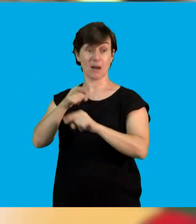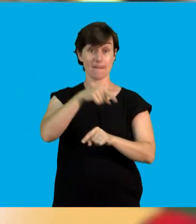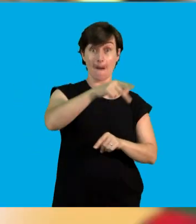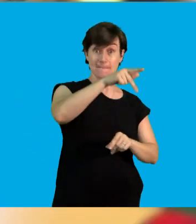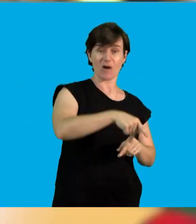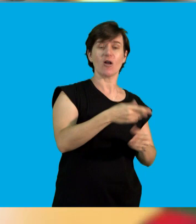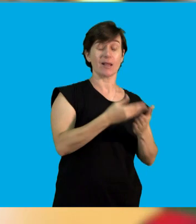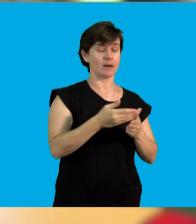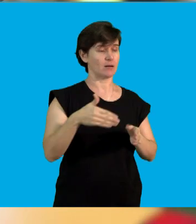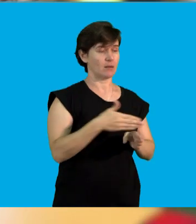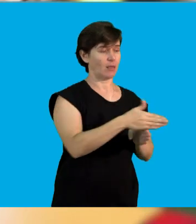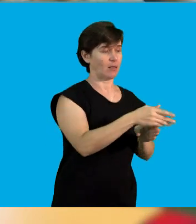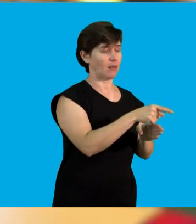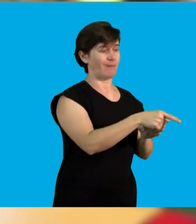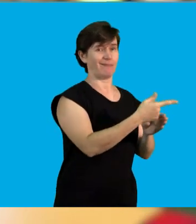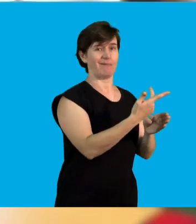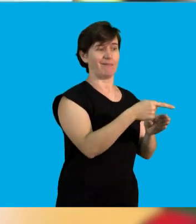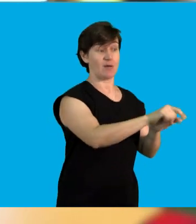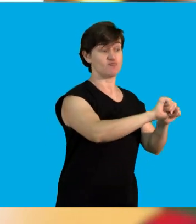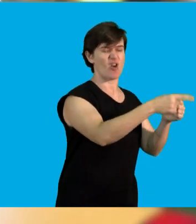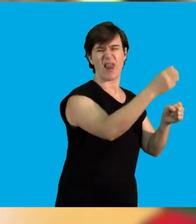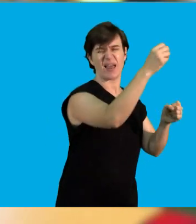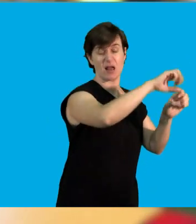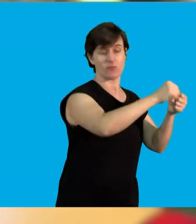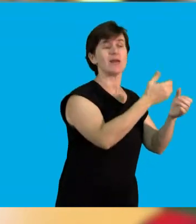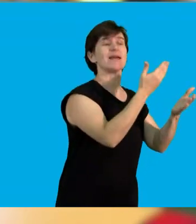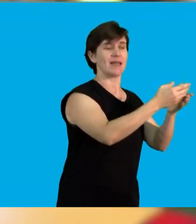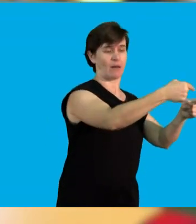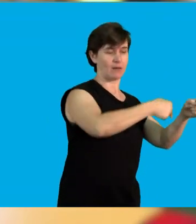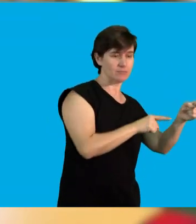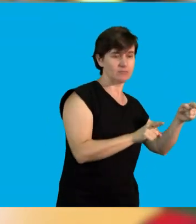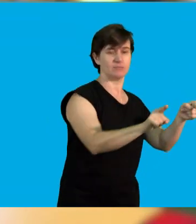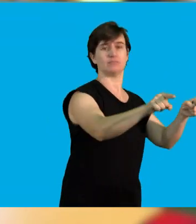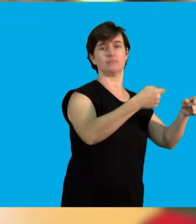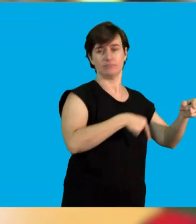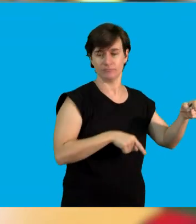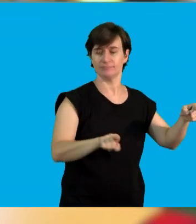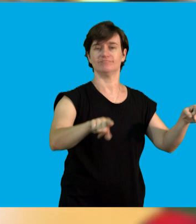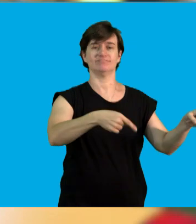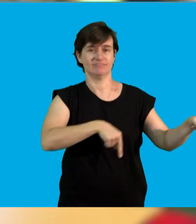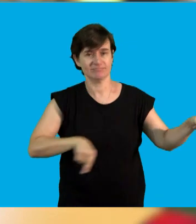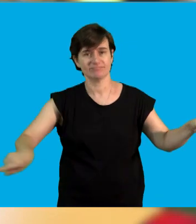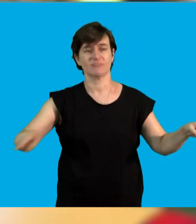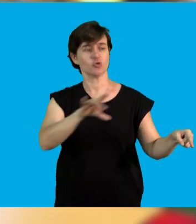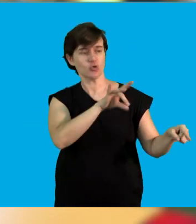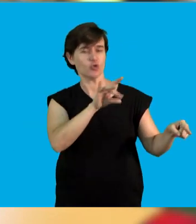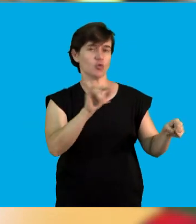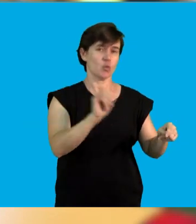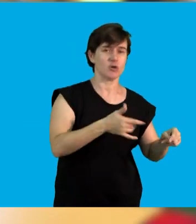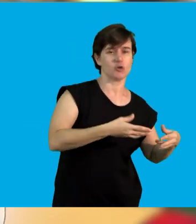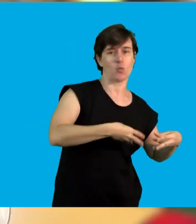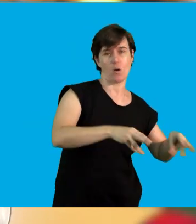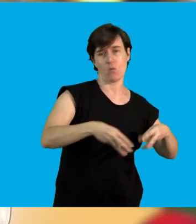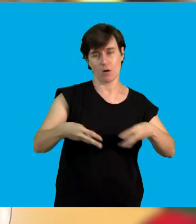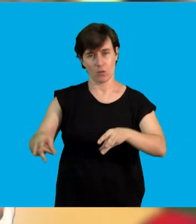there is also going to be another pathway that is going to be allowing the current to move from one point to the other. Now, we